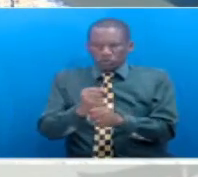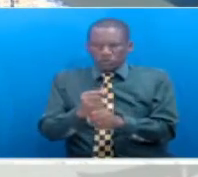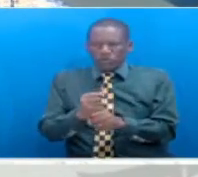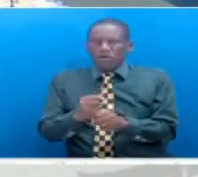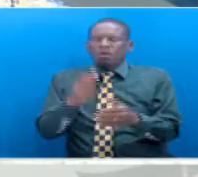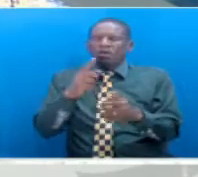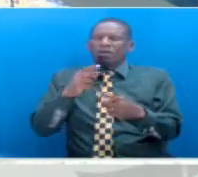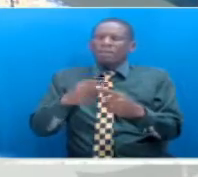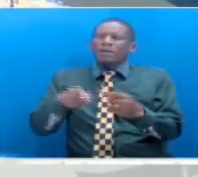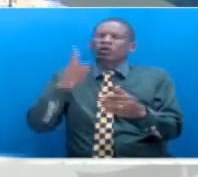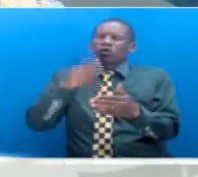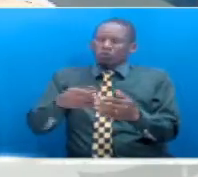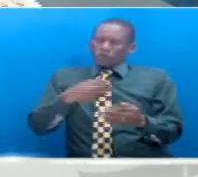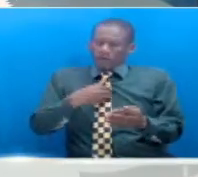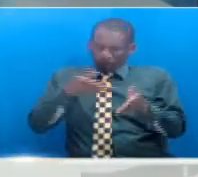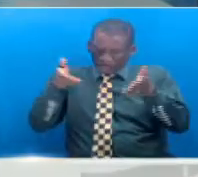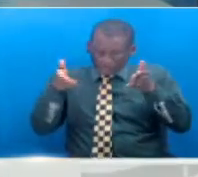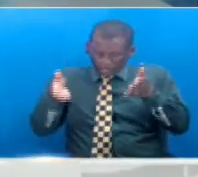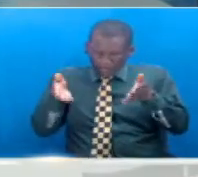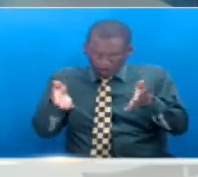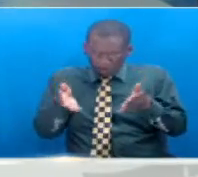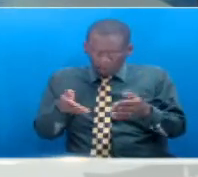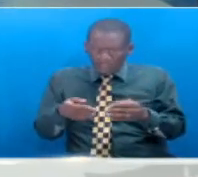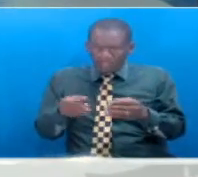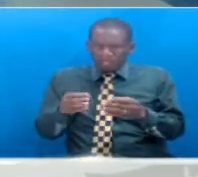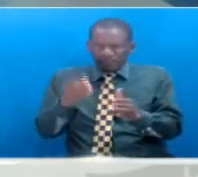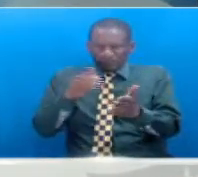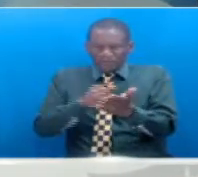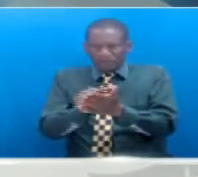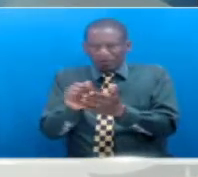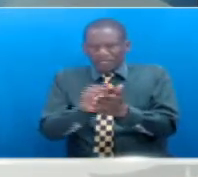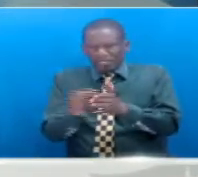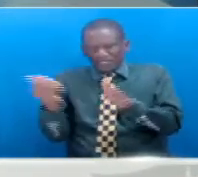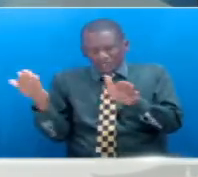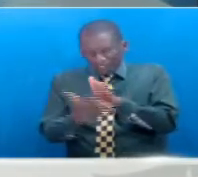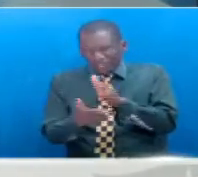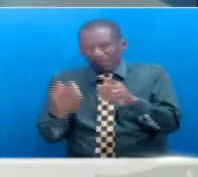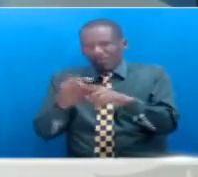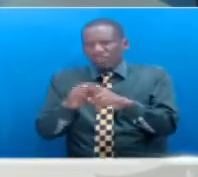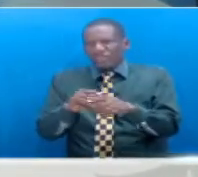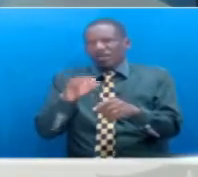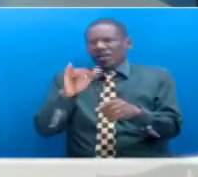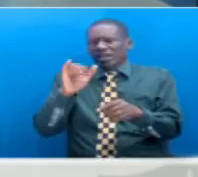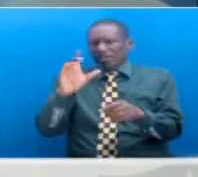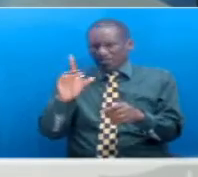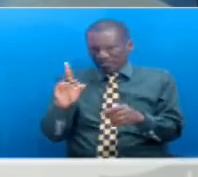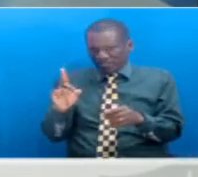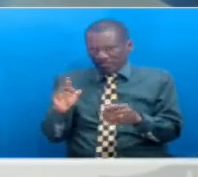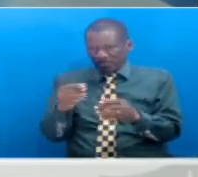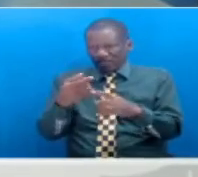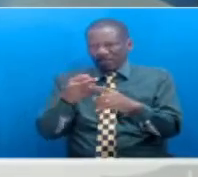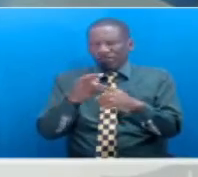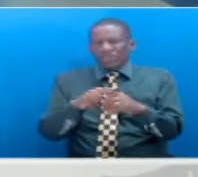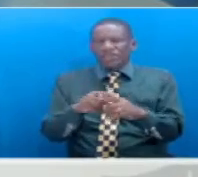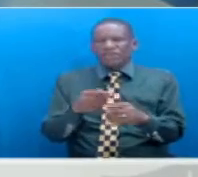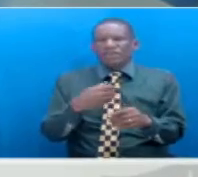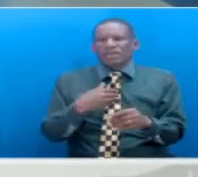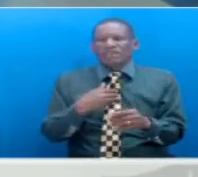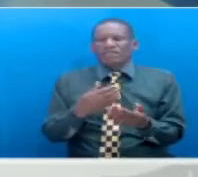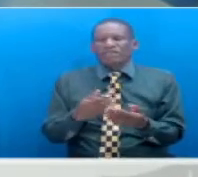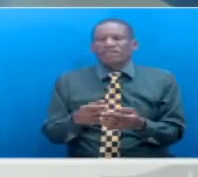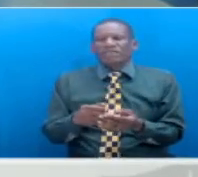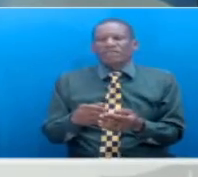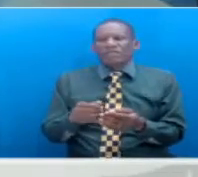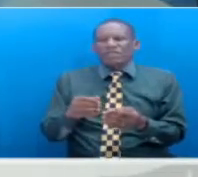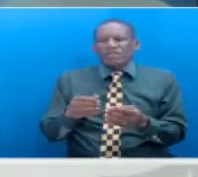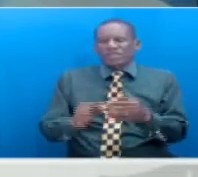what stands right now is the physical register, then the ID, then